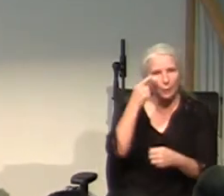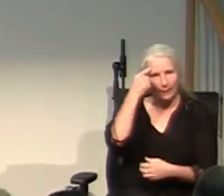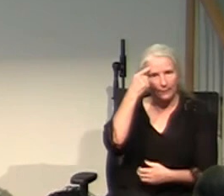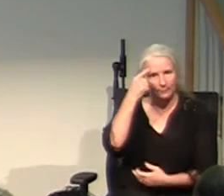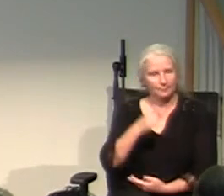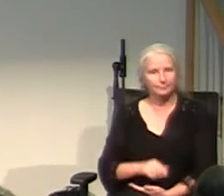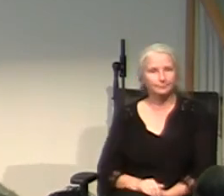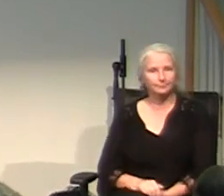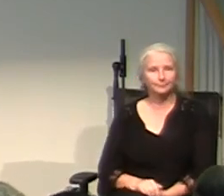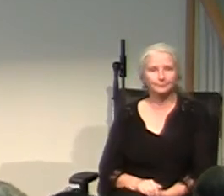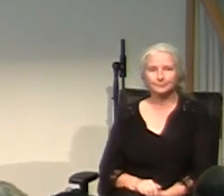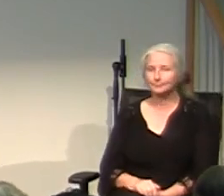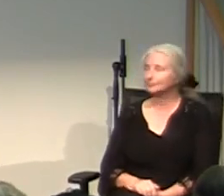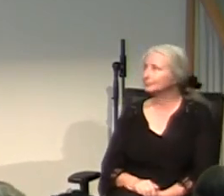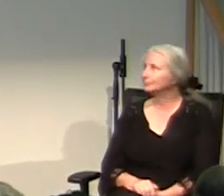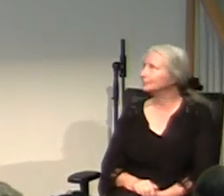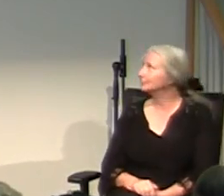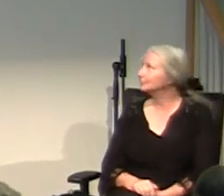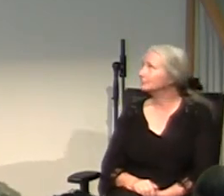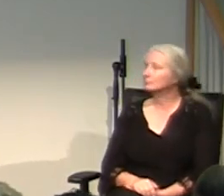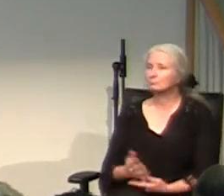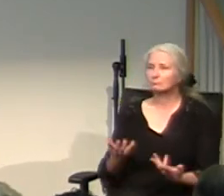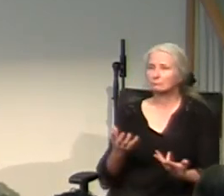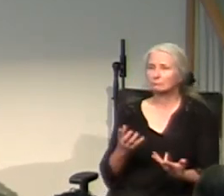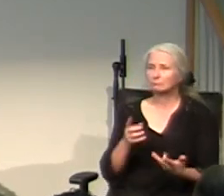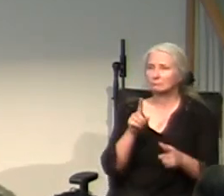time? Of course, we're going to have question and answer, aren't we?